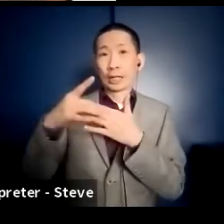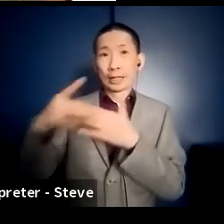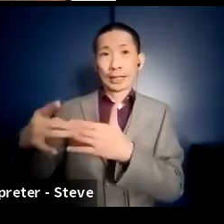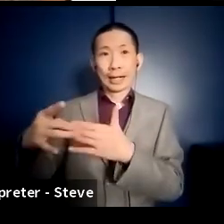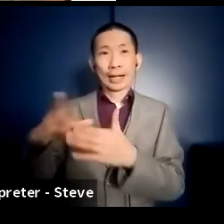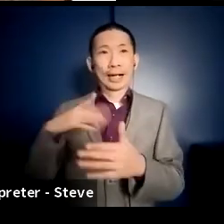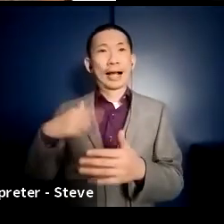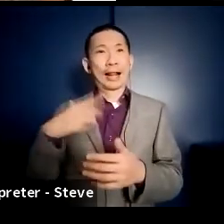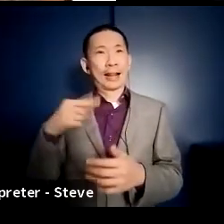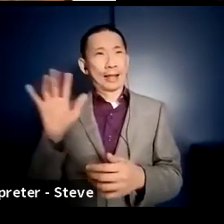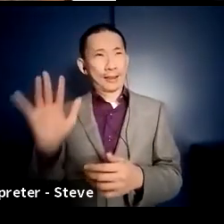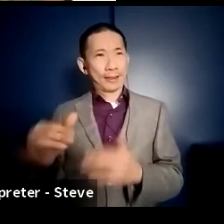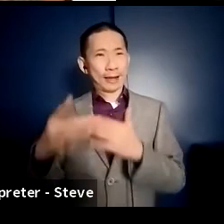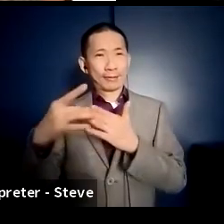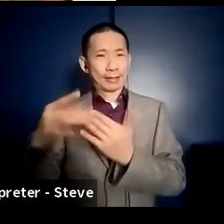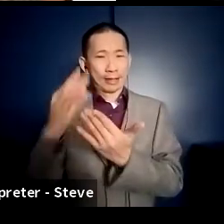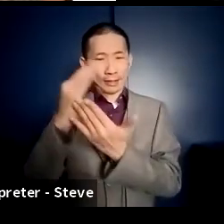Movement Generation Guide.